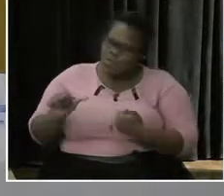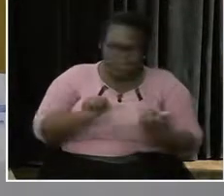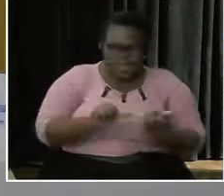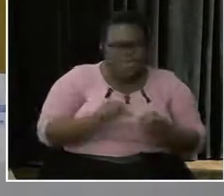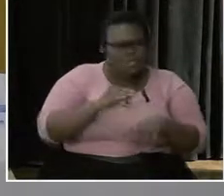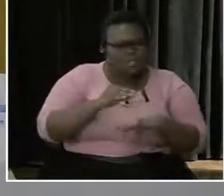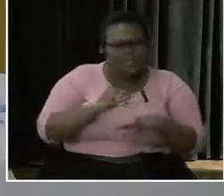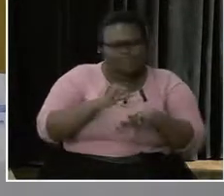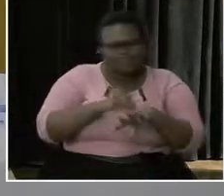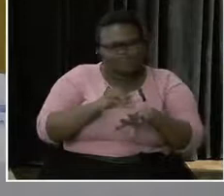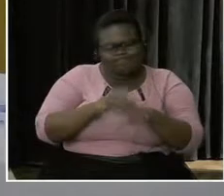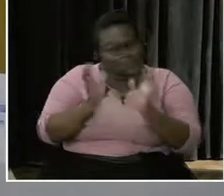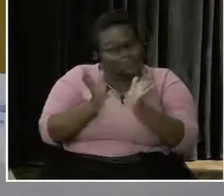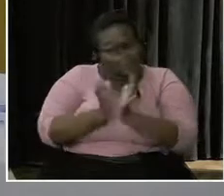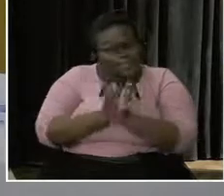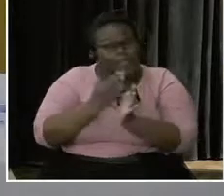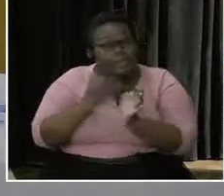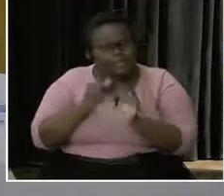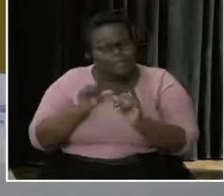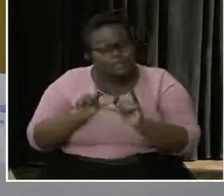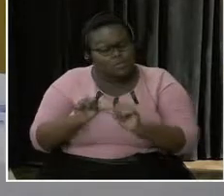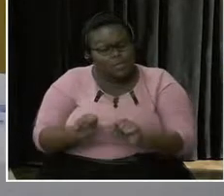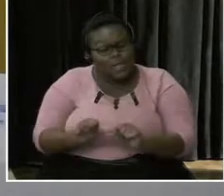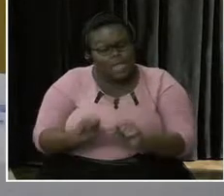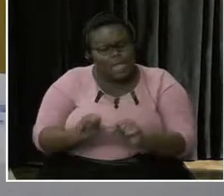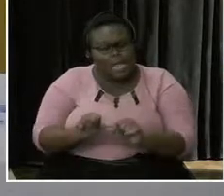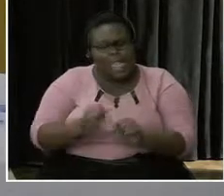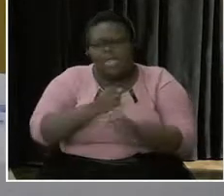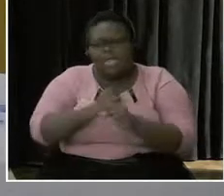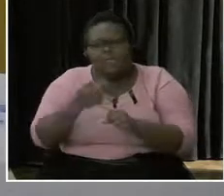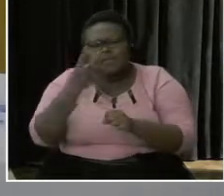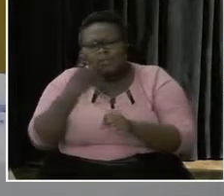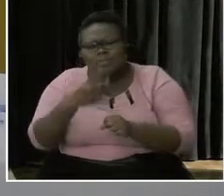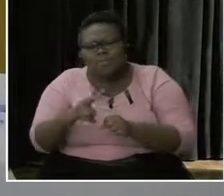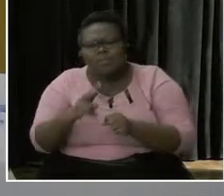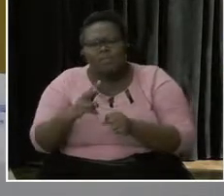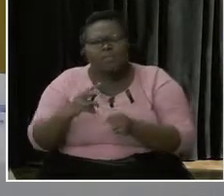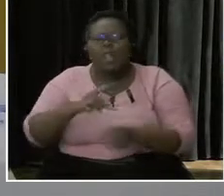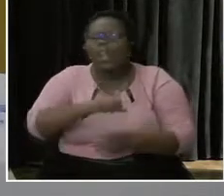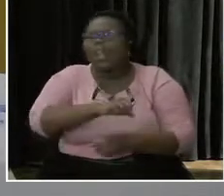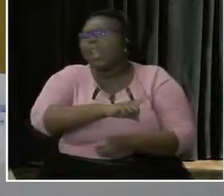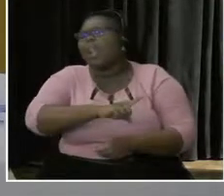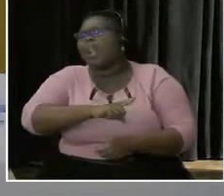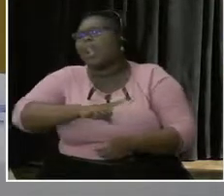meeting. Let's continue. Kade sakugcina la emihlanganweni.